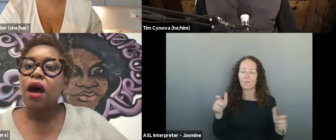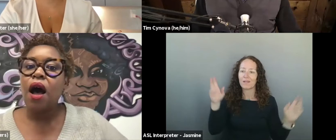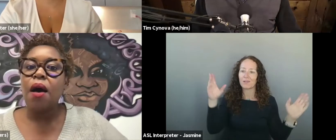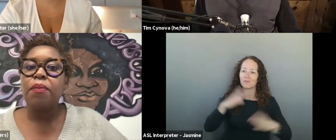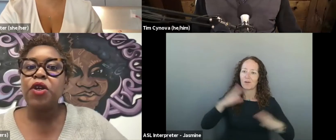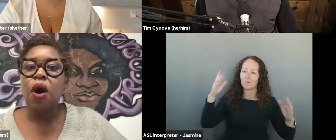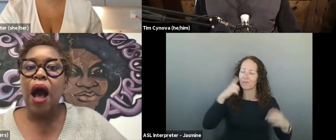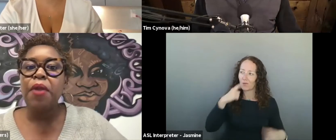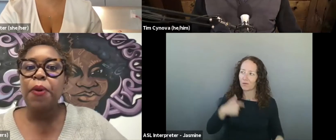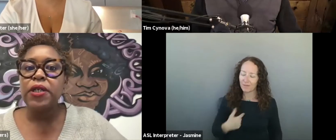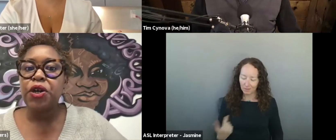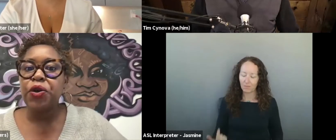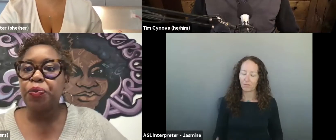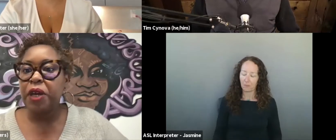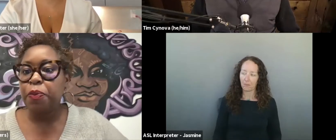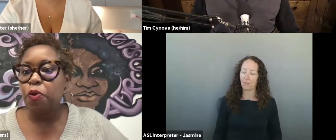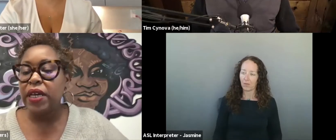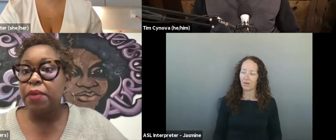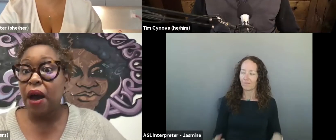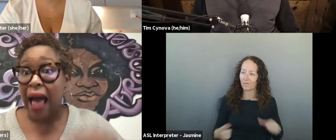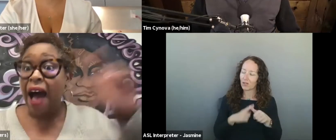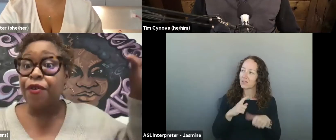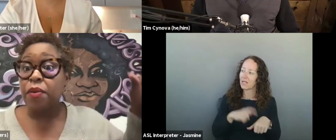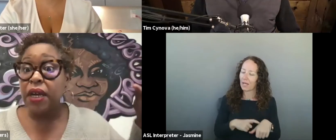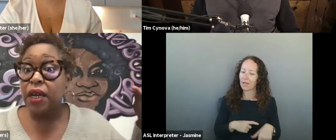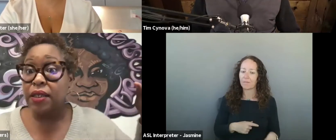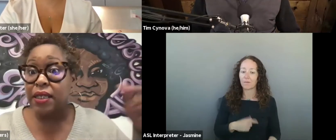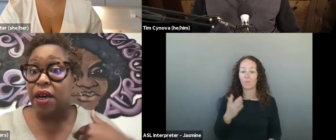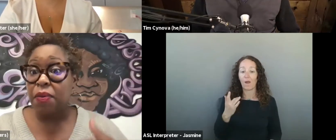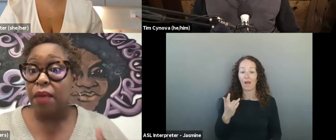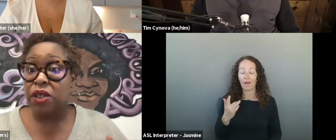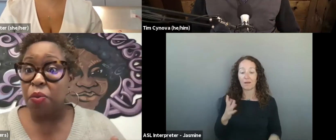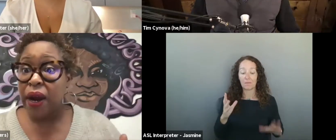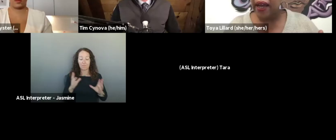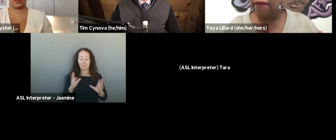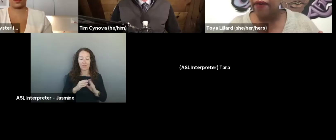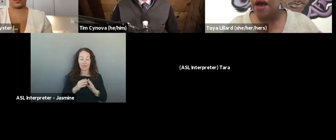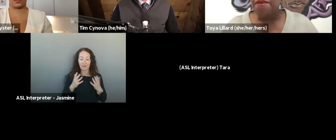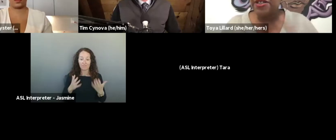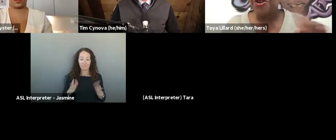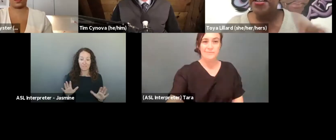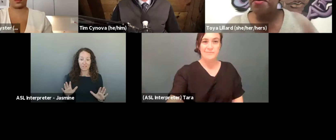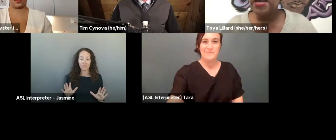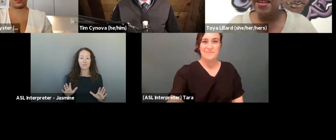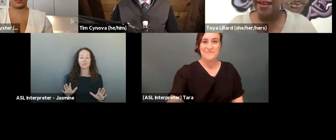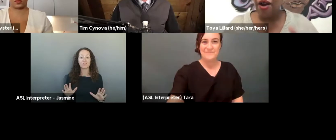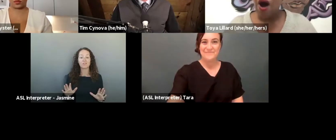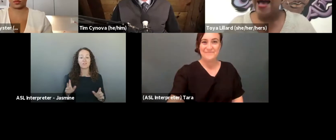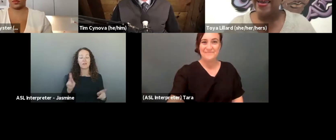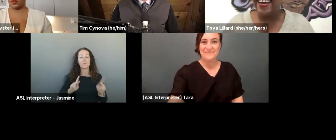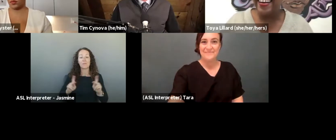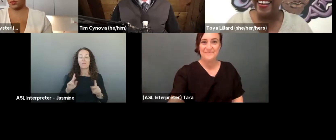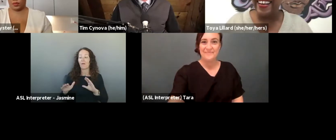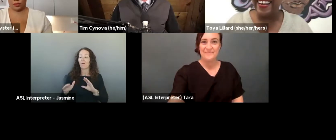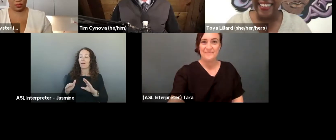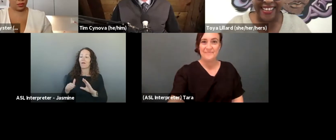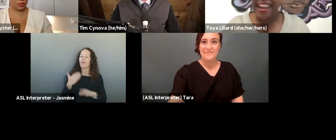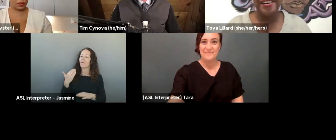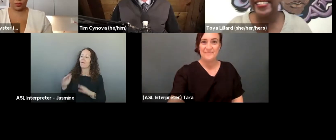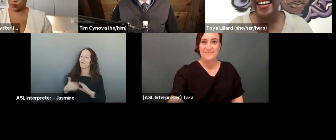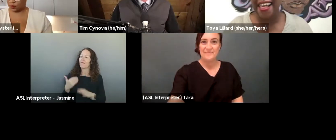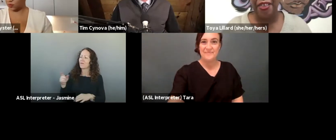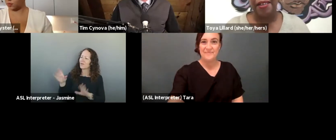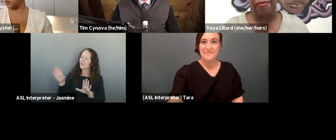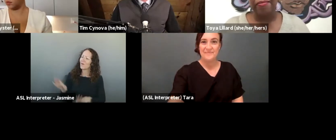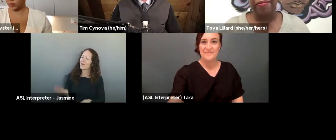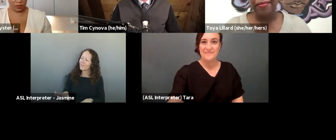meaning, I'm the person who people will email after the meeting to tell me I'm so brave, but during the meeting, they're quiet and